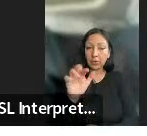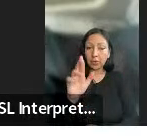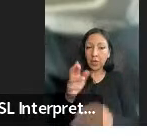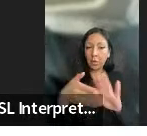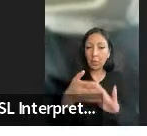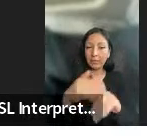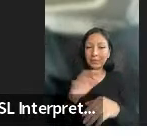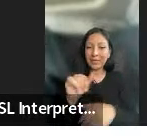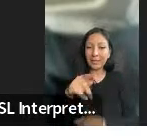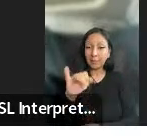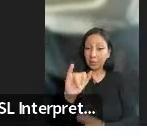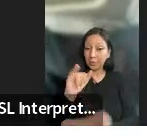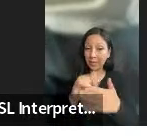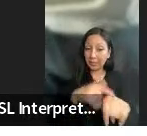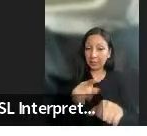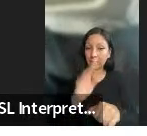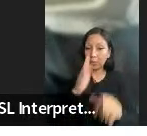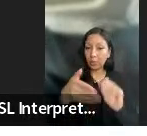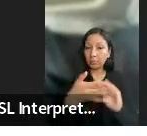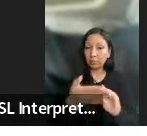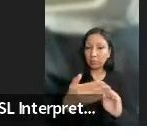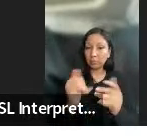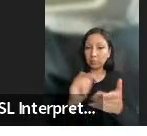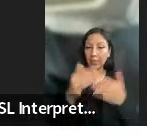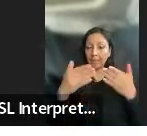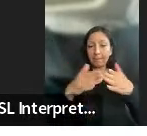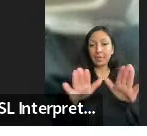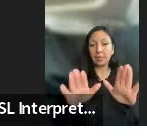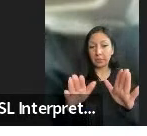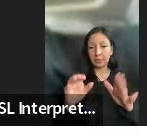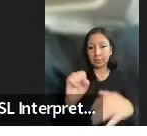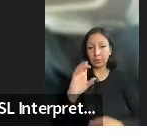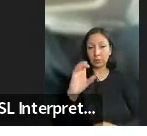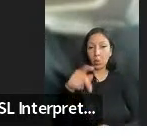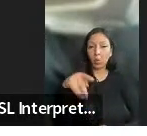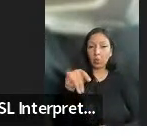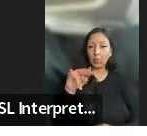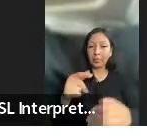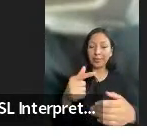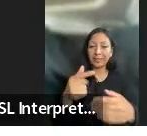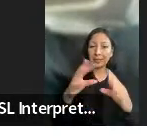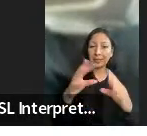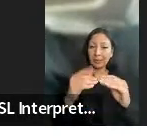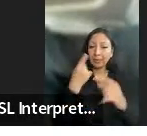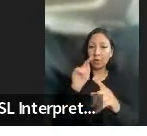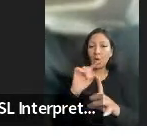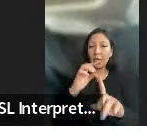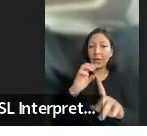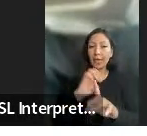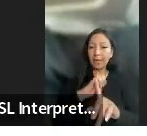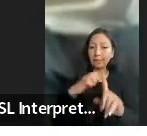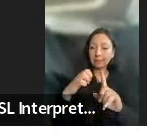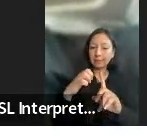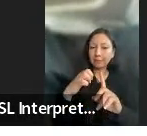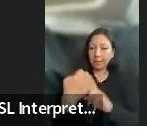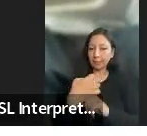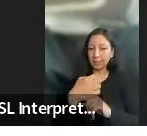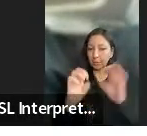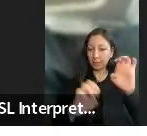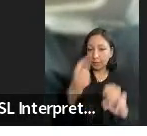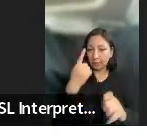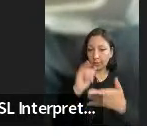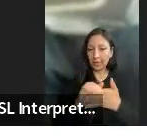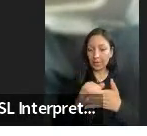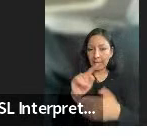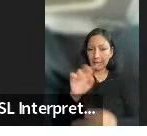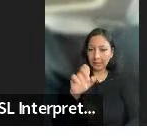at that time you would be conducting a public scoping session for the environmental assessment for these text